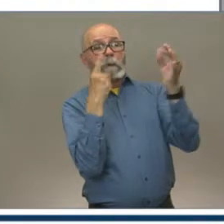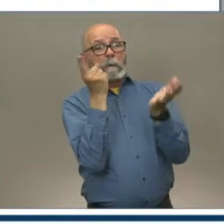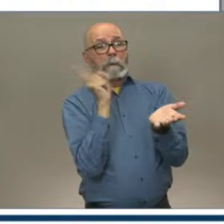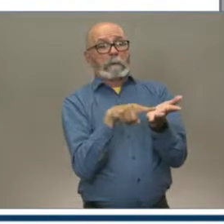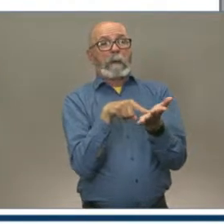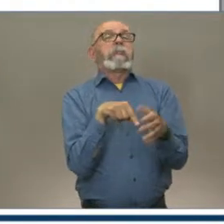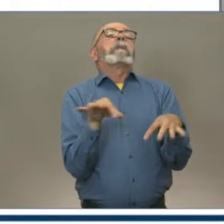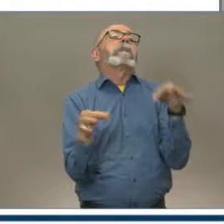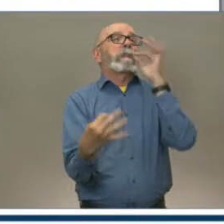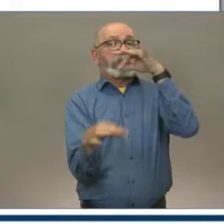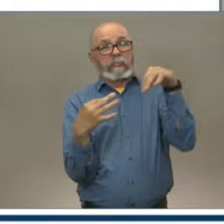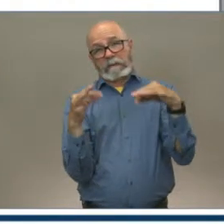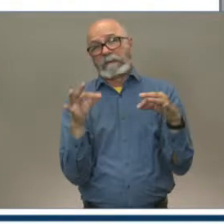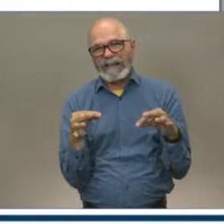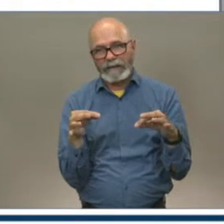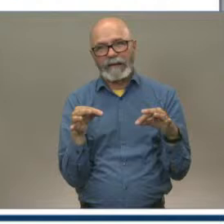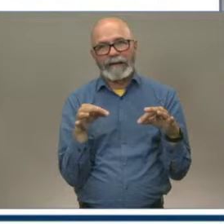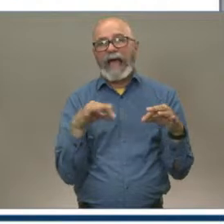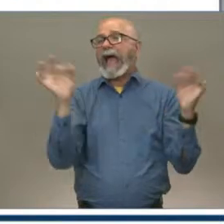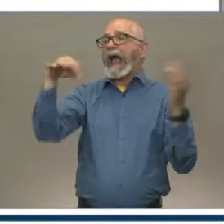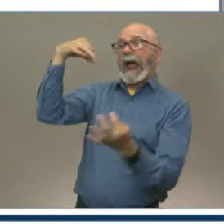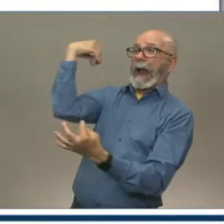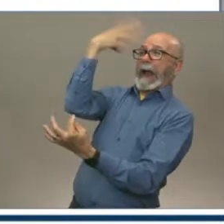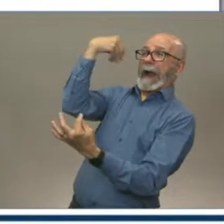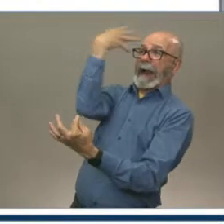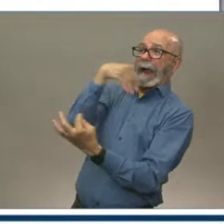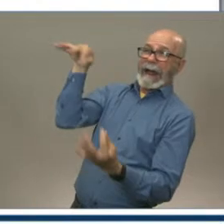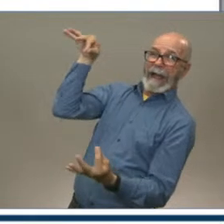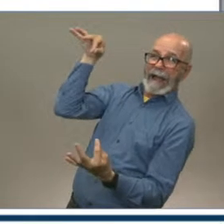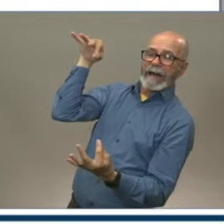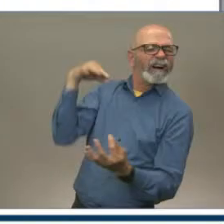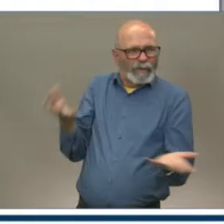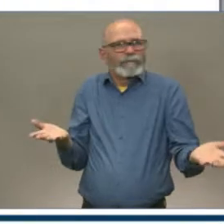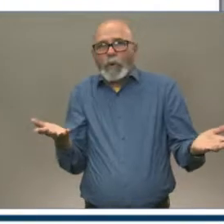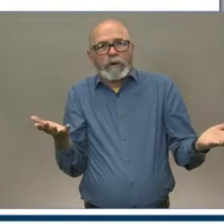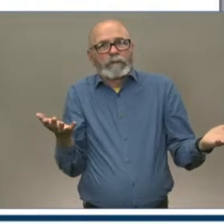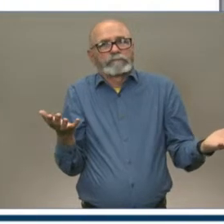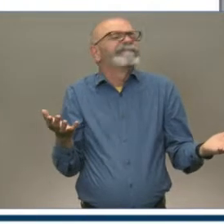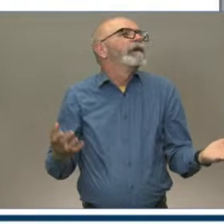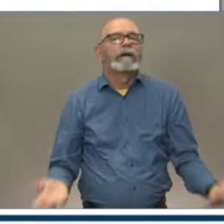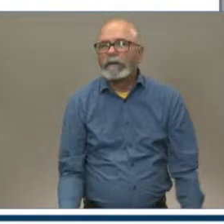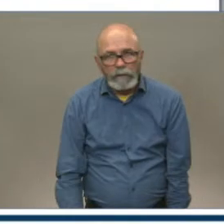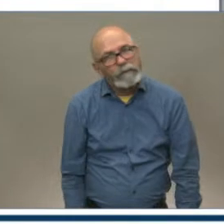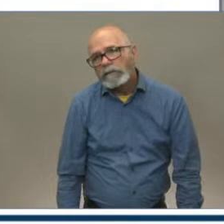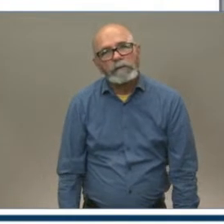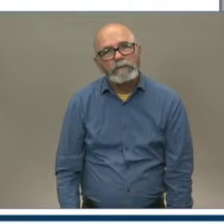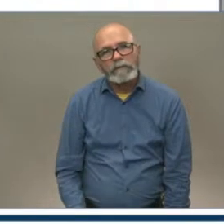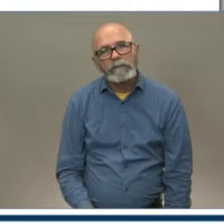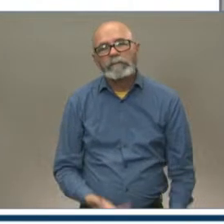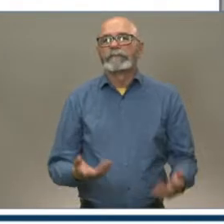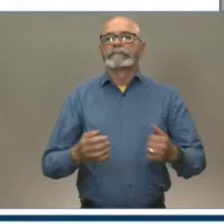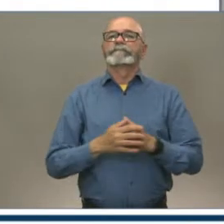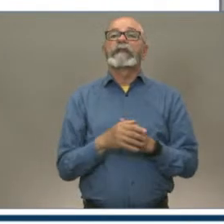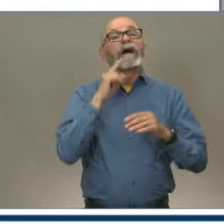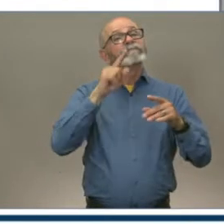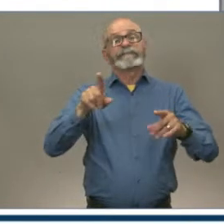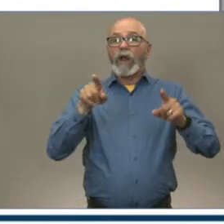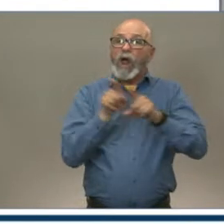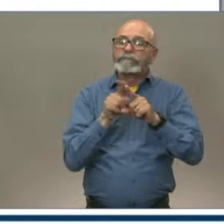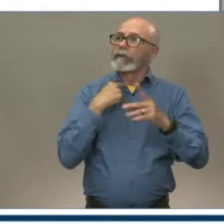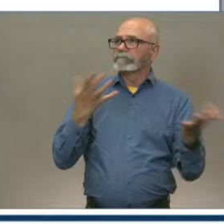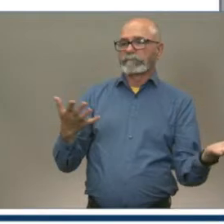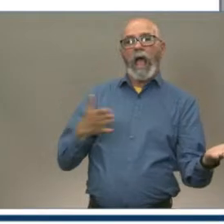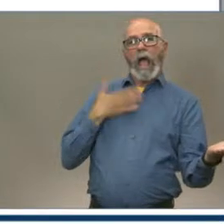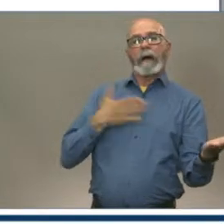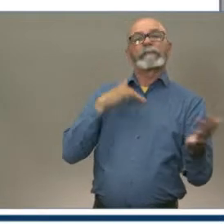actually flaunted it. That's not the Nova Scotian thing to do. At the same time, I'm pleased with seeing people turn out and getting tested. So I